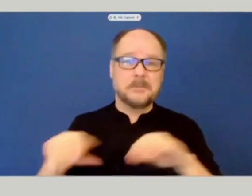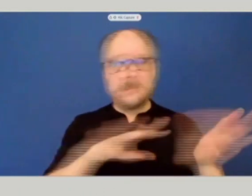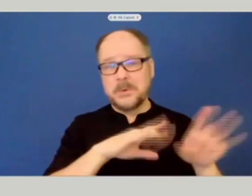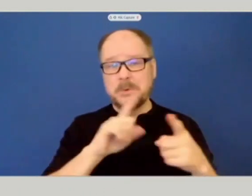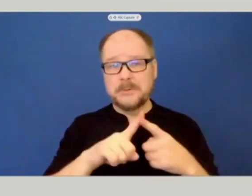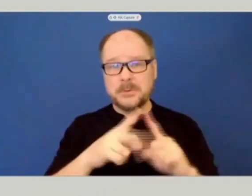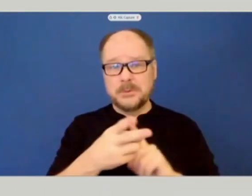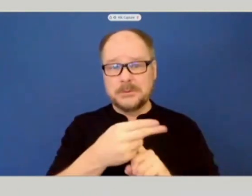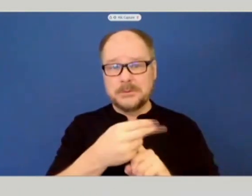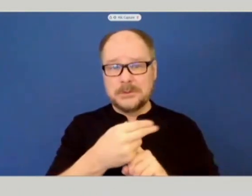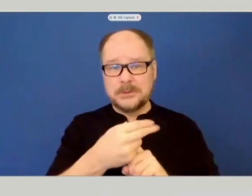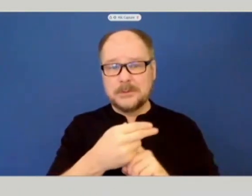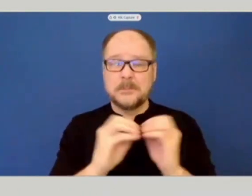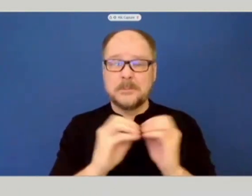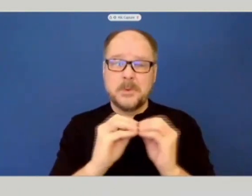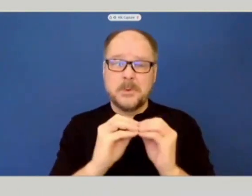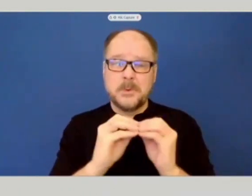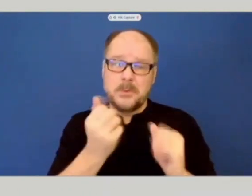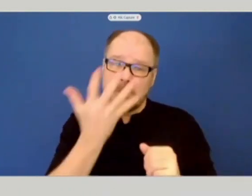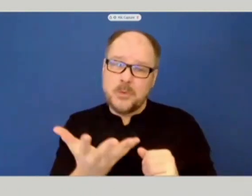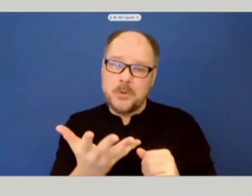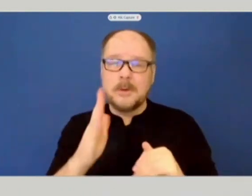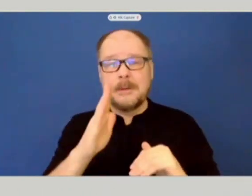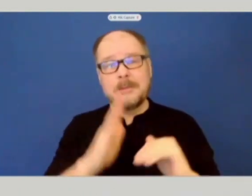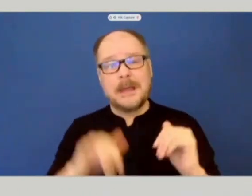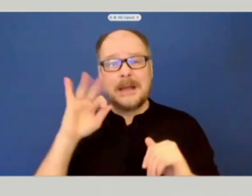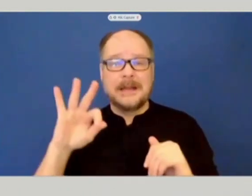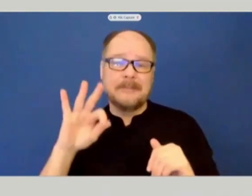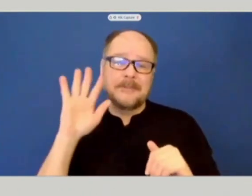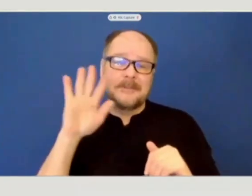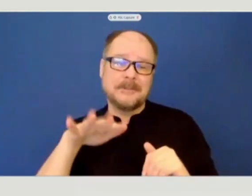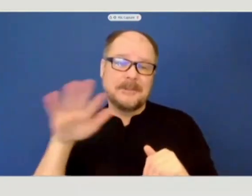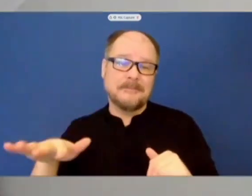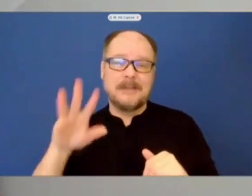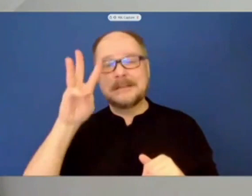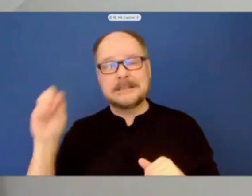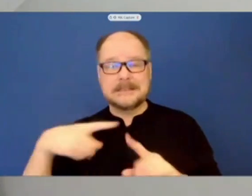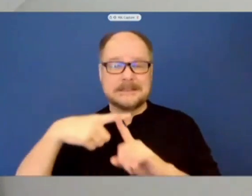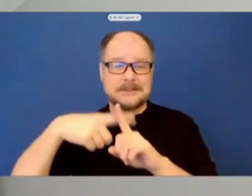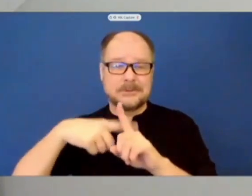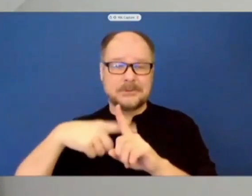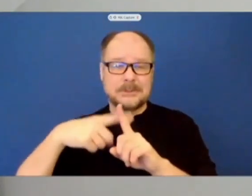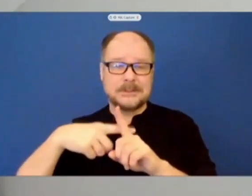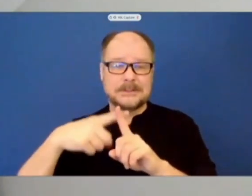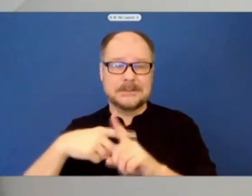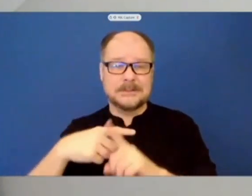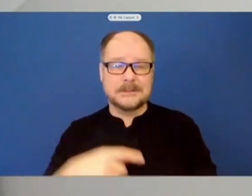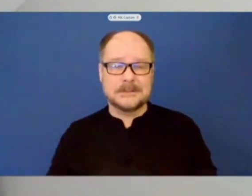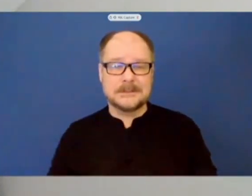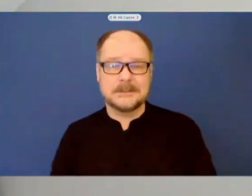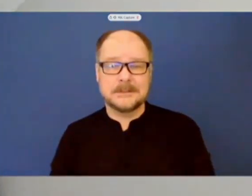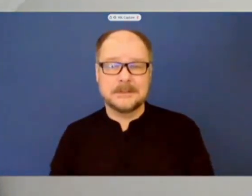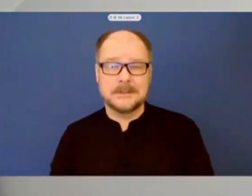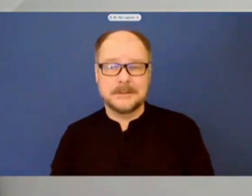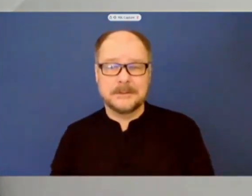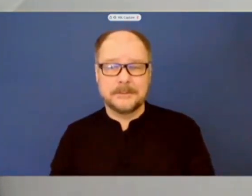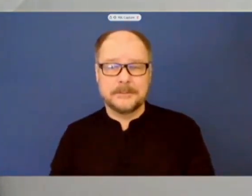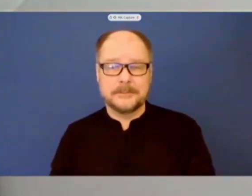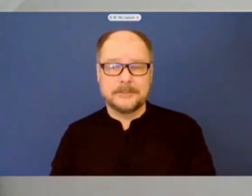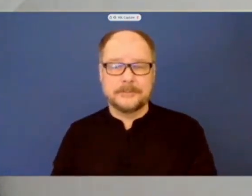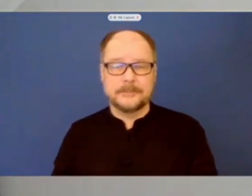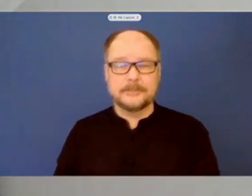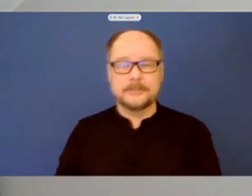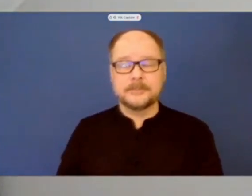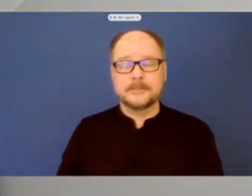shelter, maybe more than if it were 55 or 60 degrees? You know, I think that's an excellent